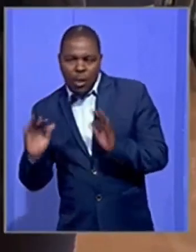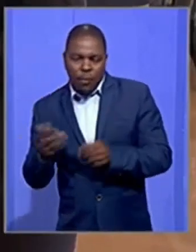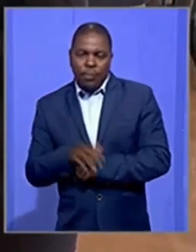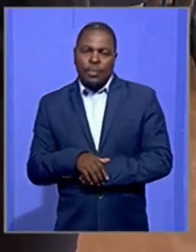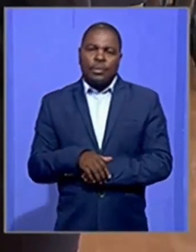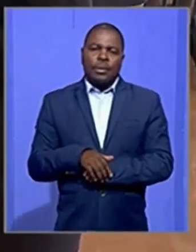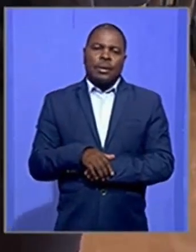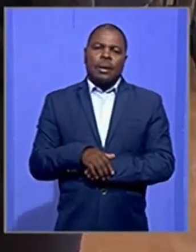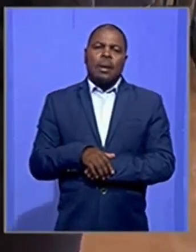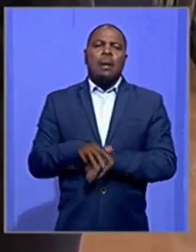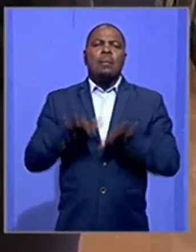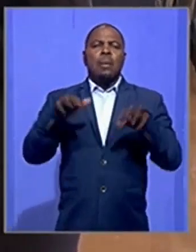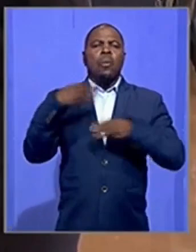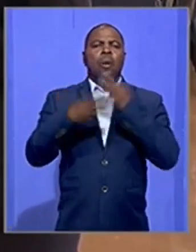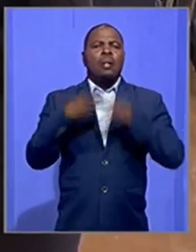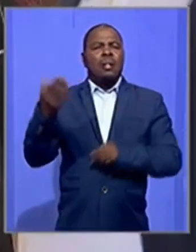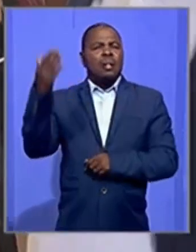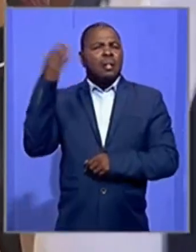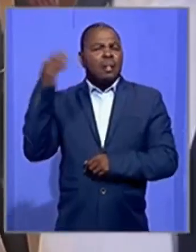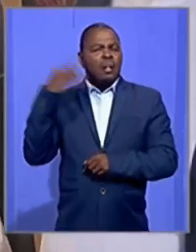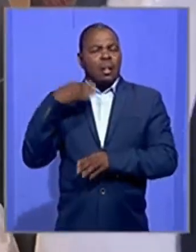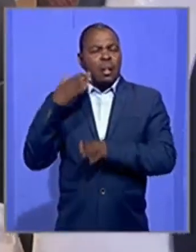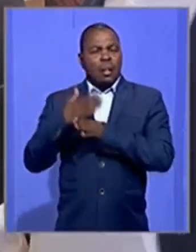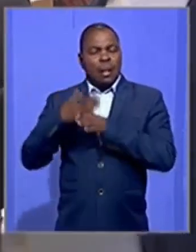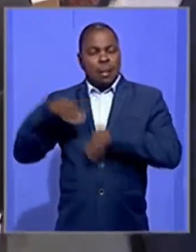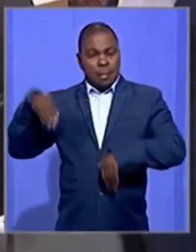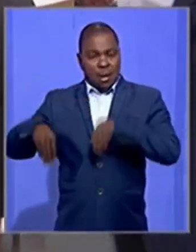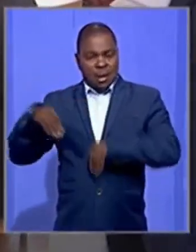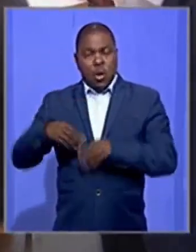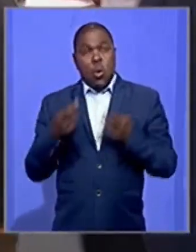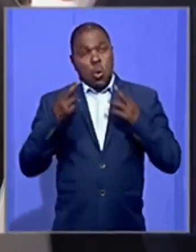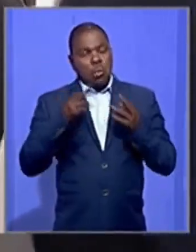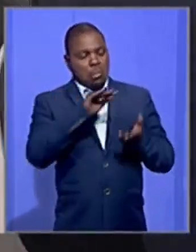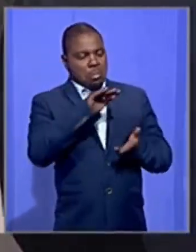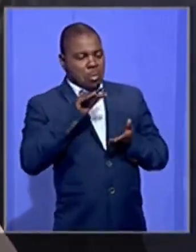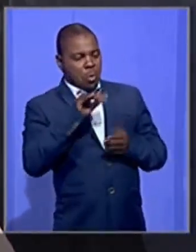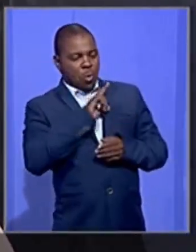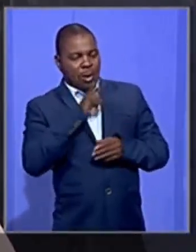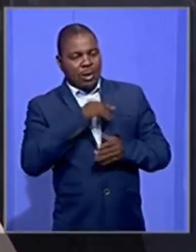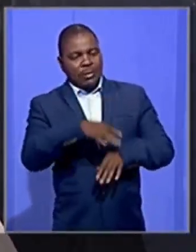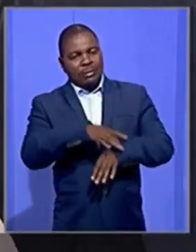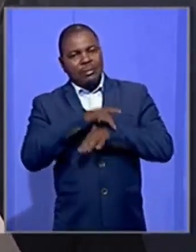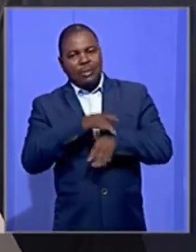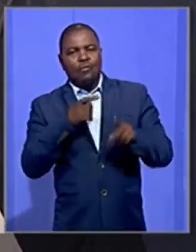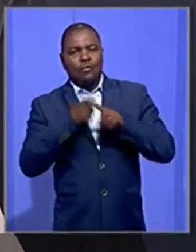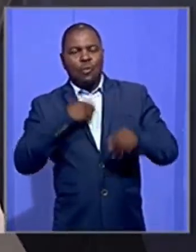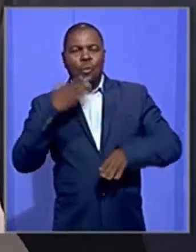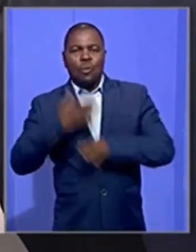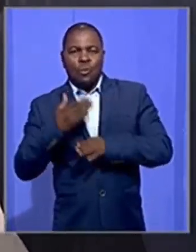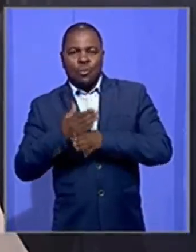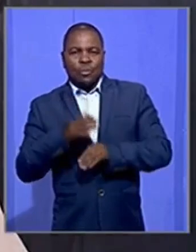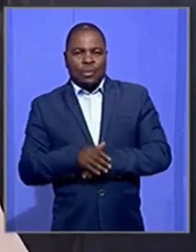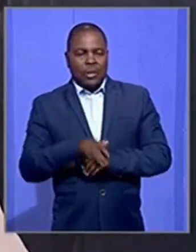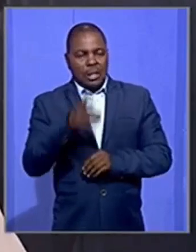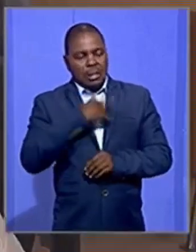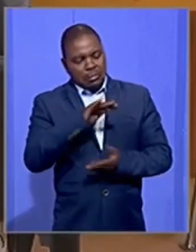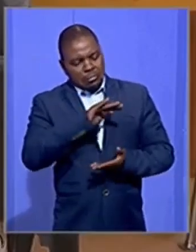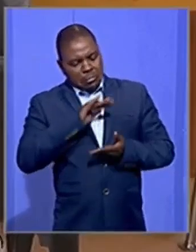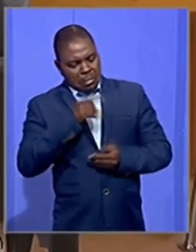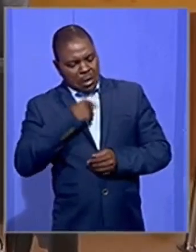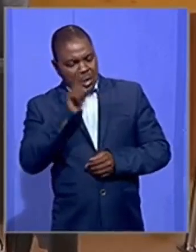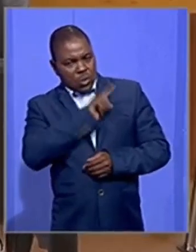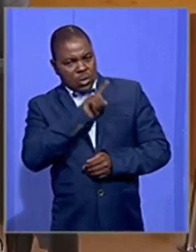Badiri ba pele kwa meepong ba solofela go duelwa morago ga go goballa mo tirong. Fa ba bangwe ba batla phimela keledi gonne go